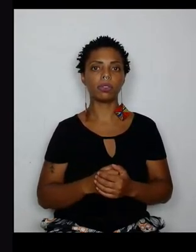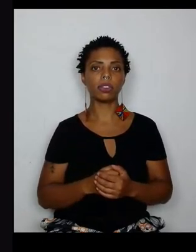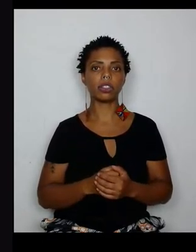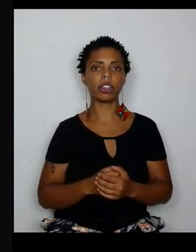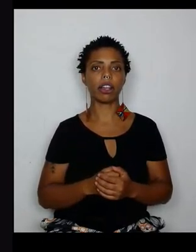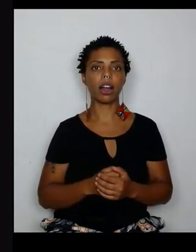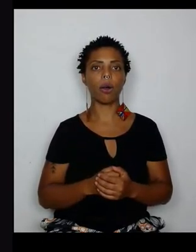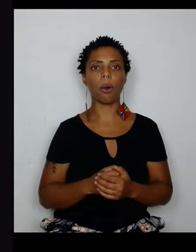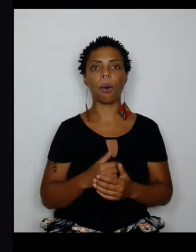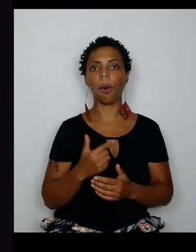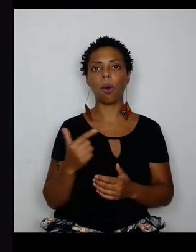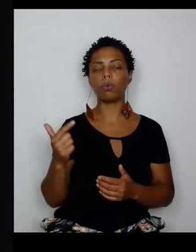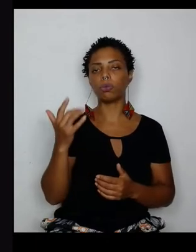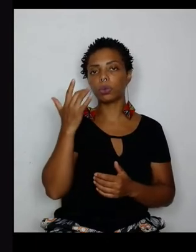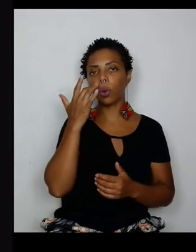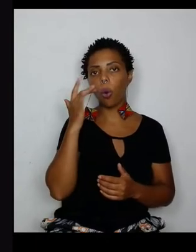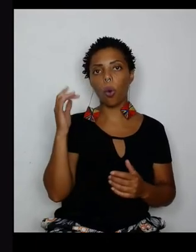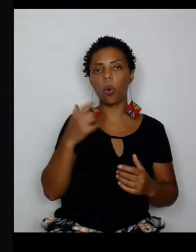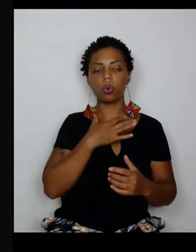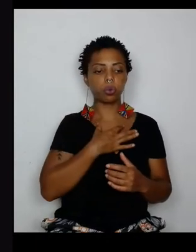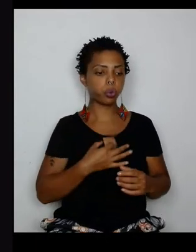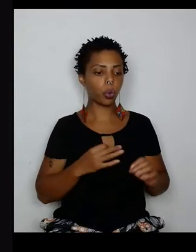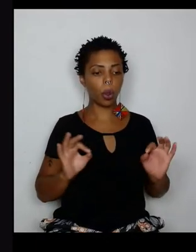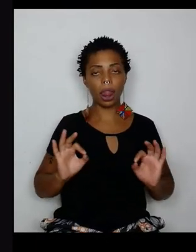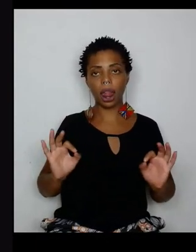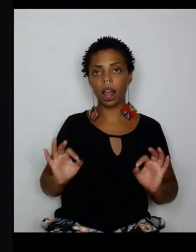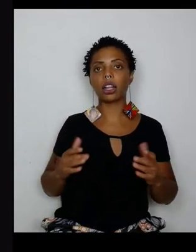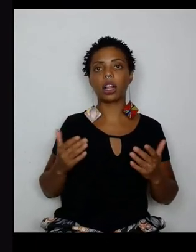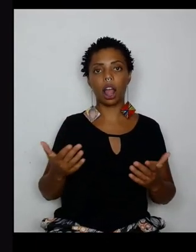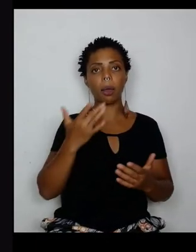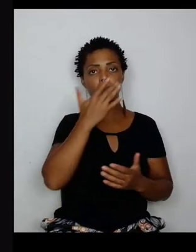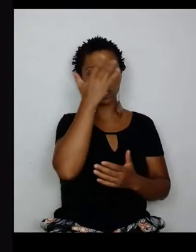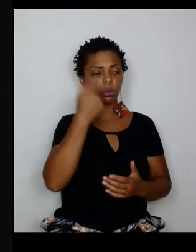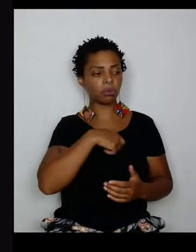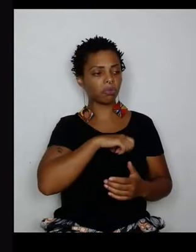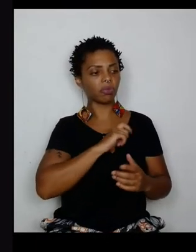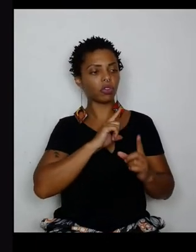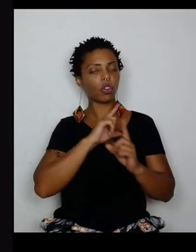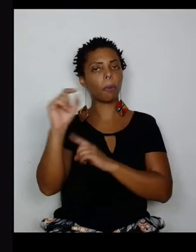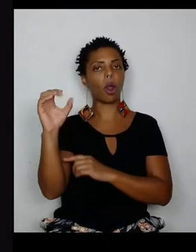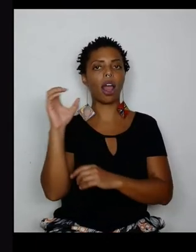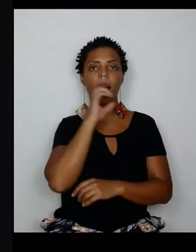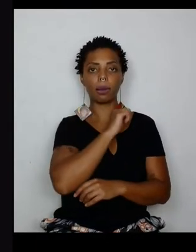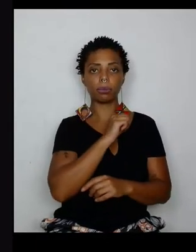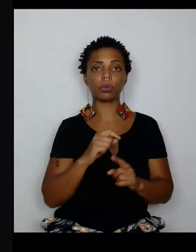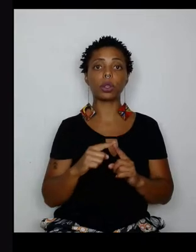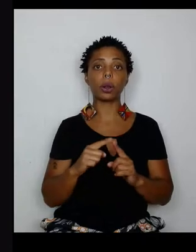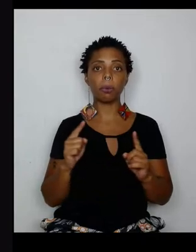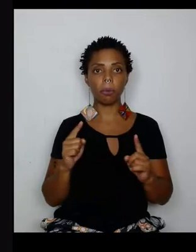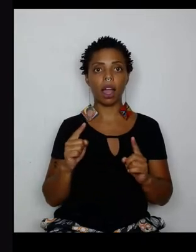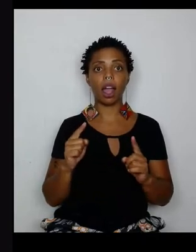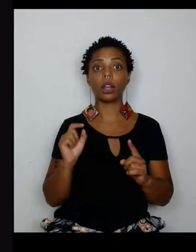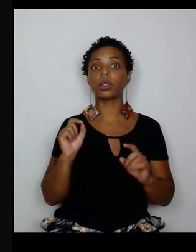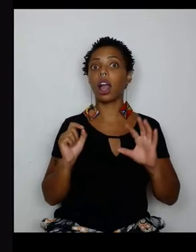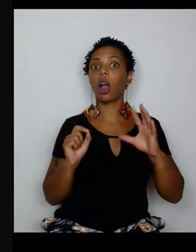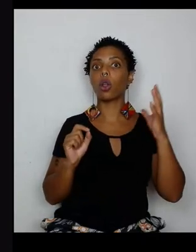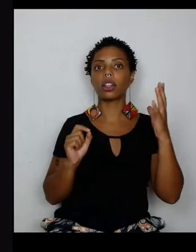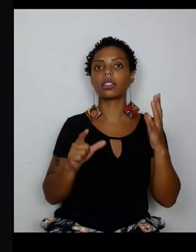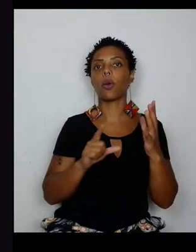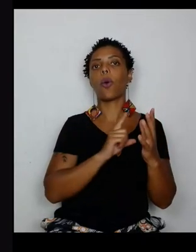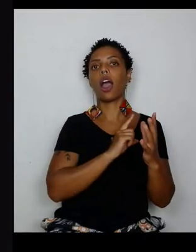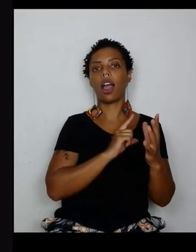soon sailed away but not before an event that could be considered paradigmatic of